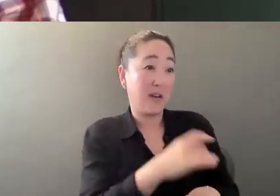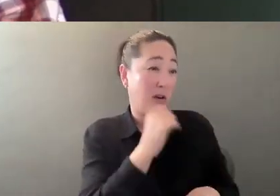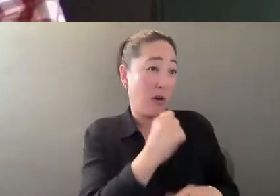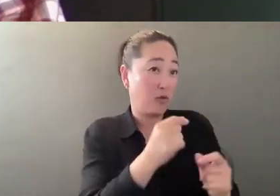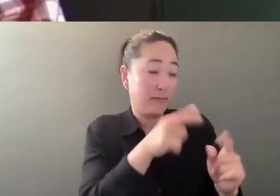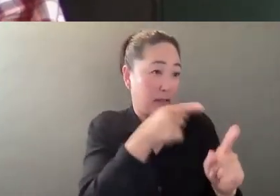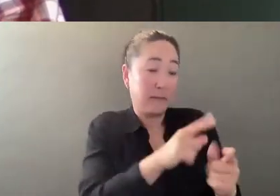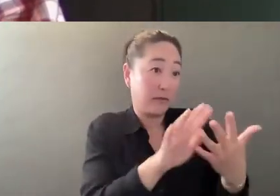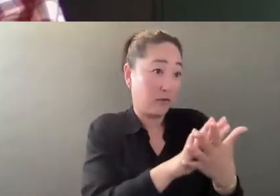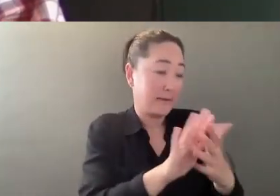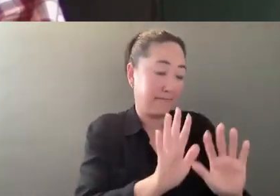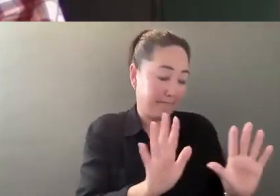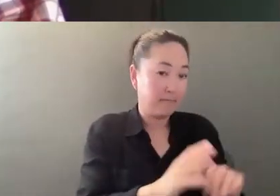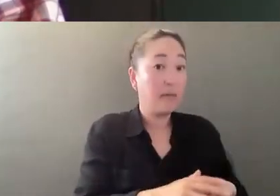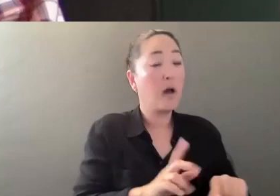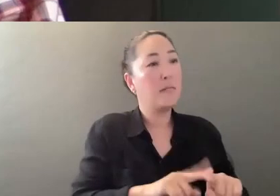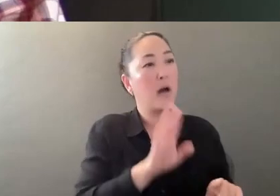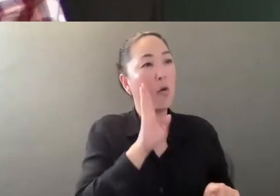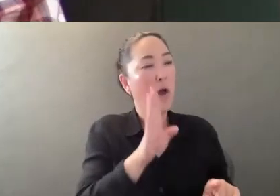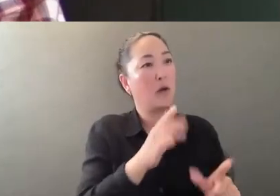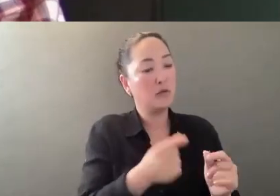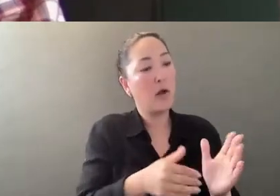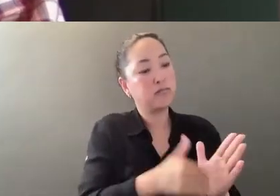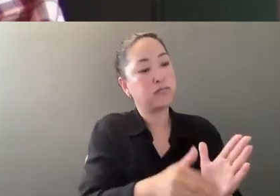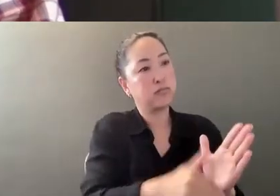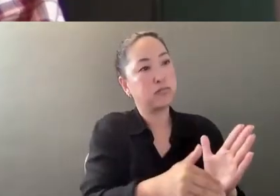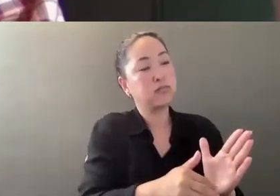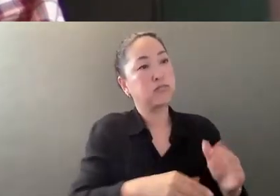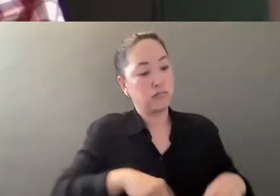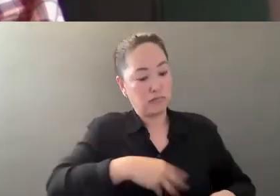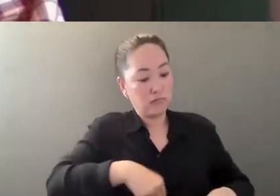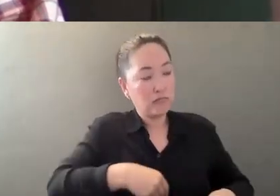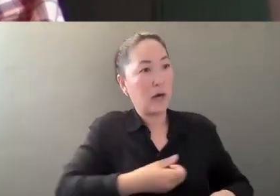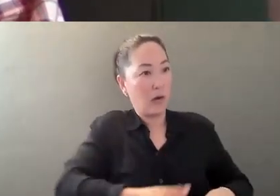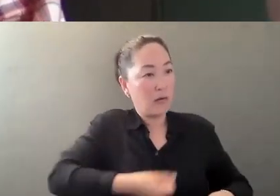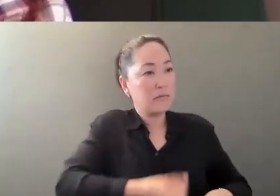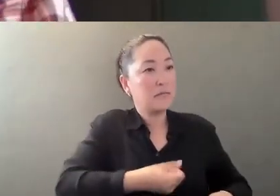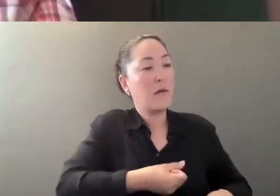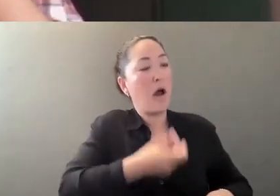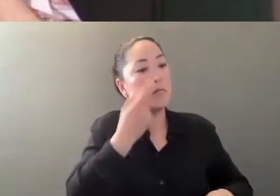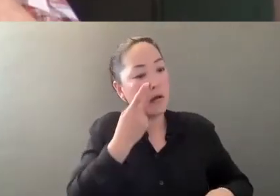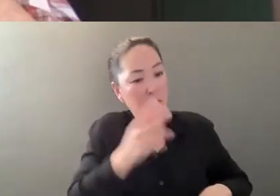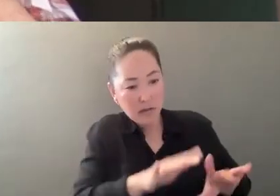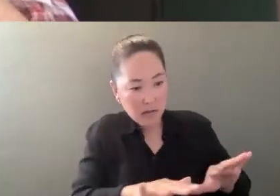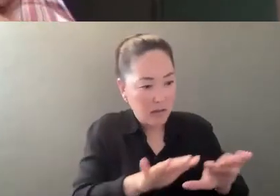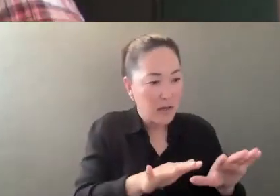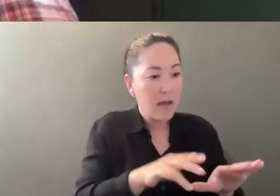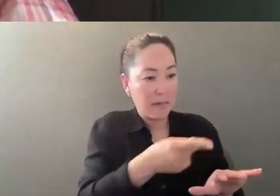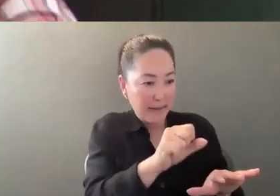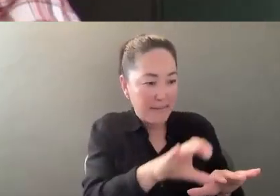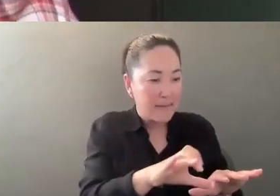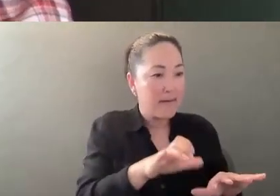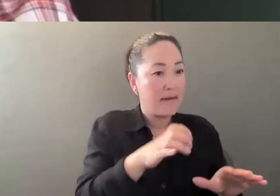screening for it. Now, we do regular imaging through MRI and ultrasound about once a year to monitor on the progression of PSC in